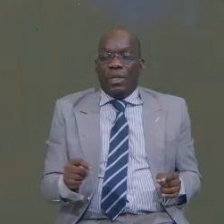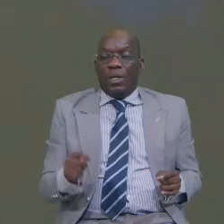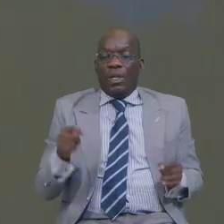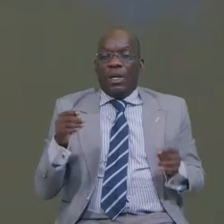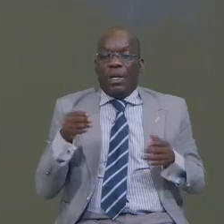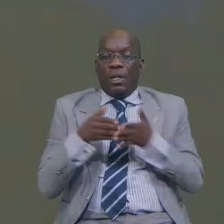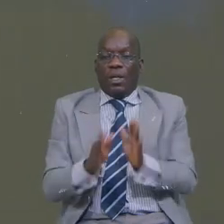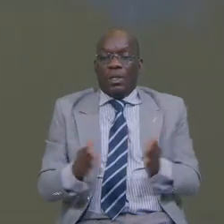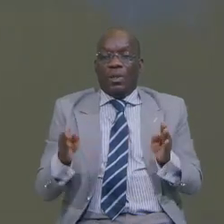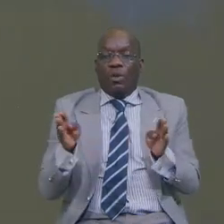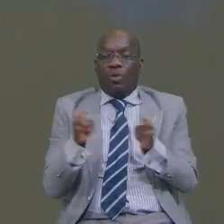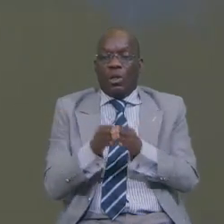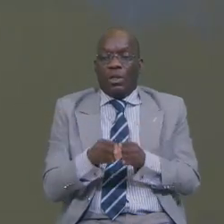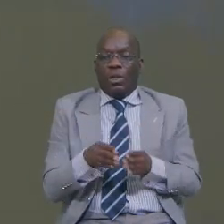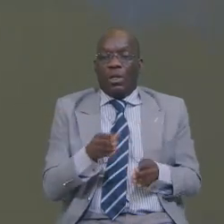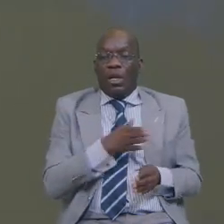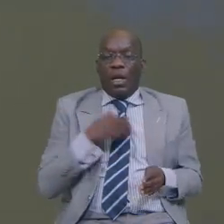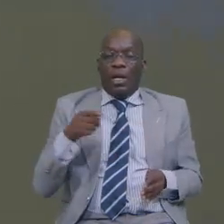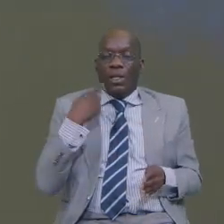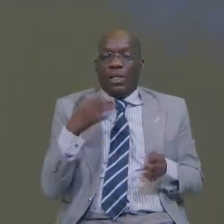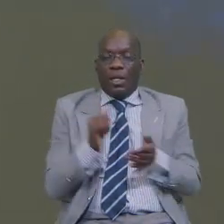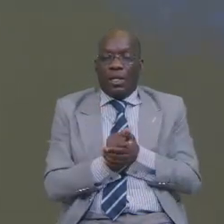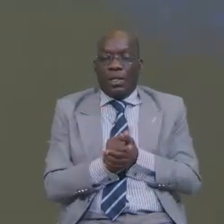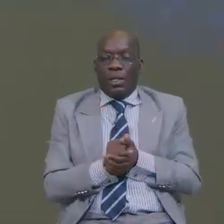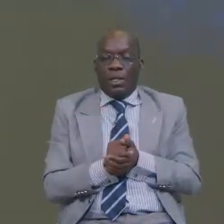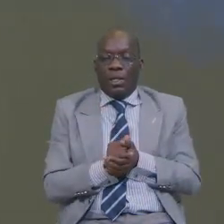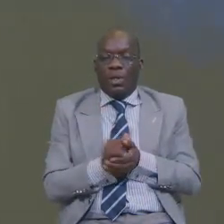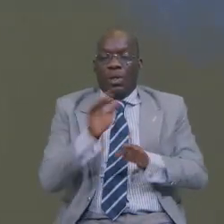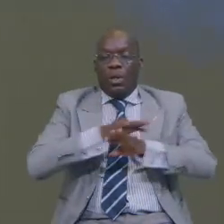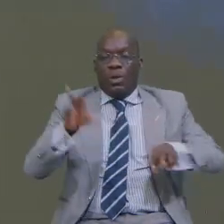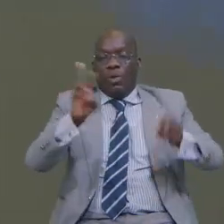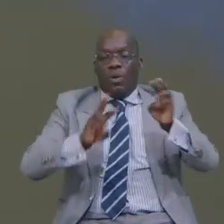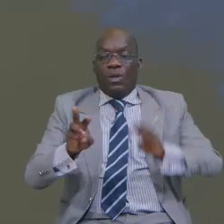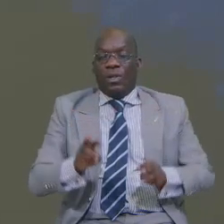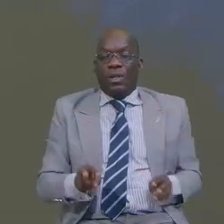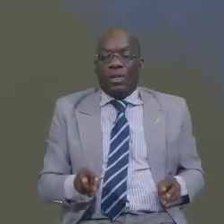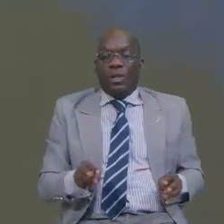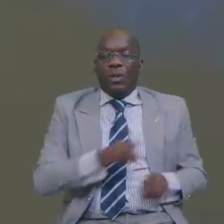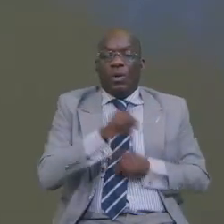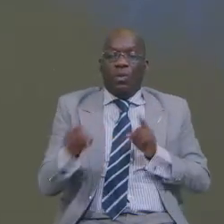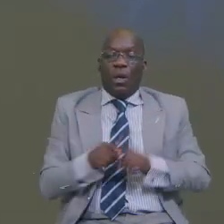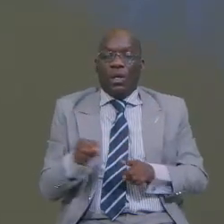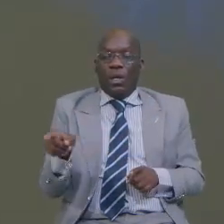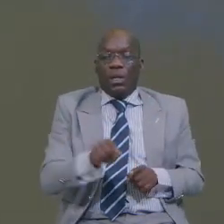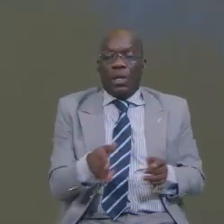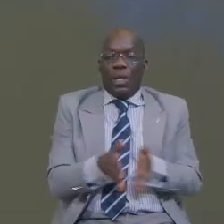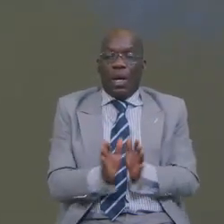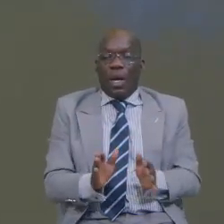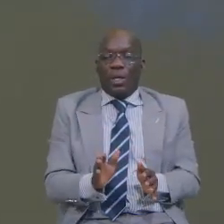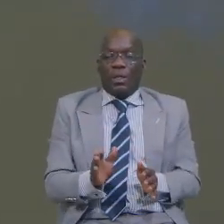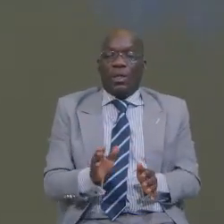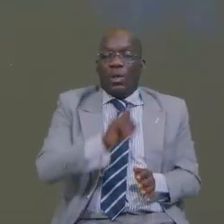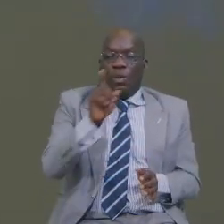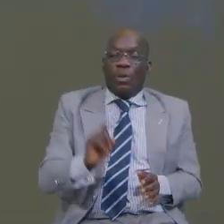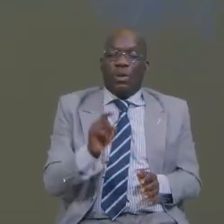question, and the Lord said, don't worry, when they are going to ask you a question, it is not you. There is somebody living on